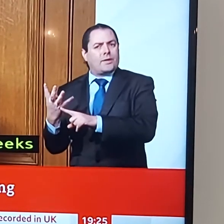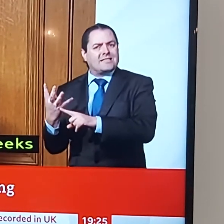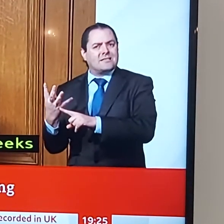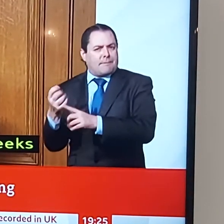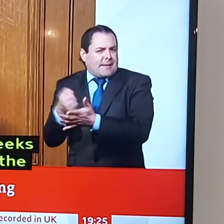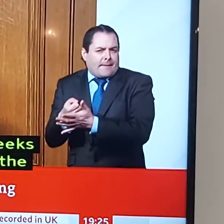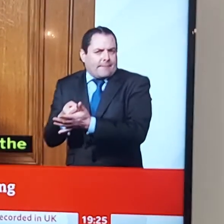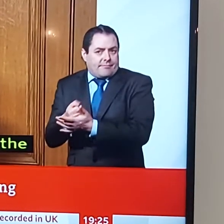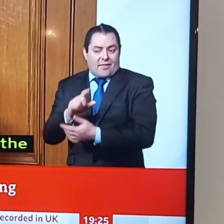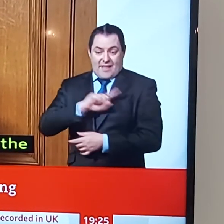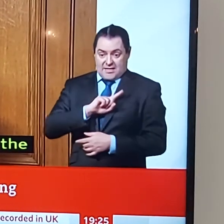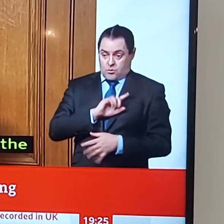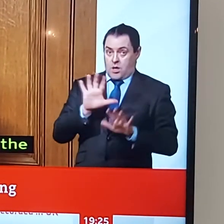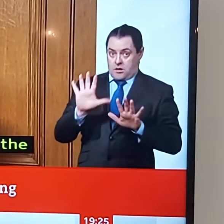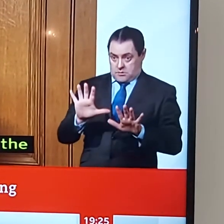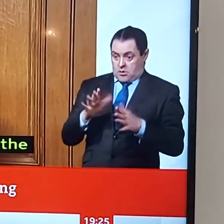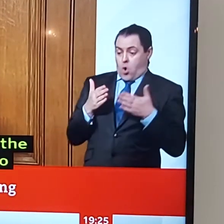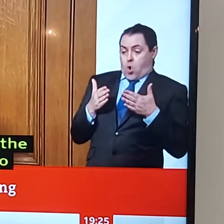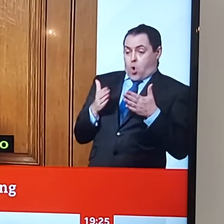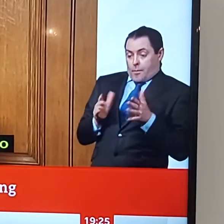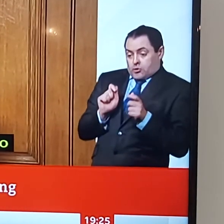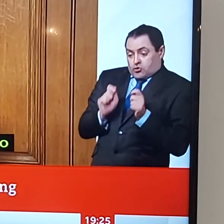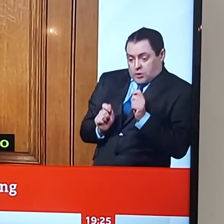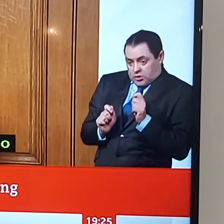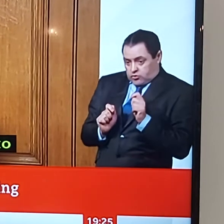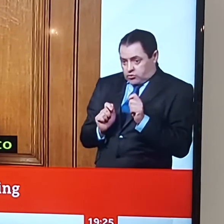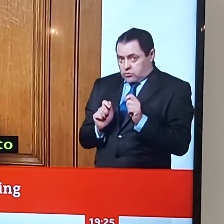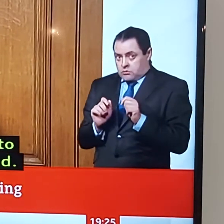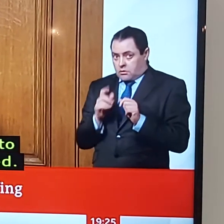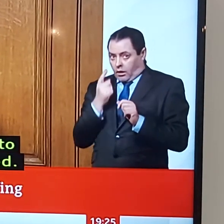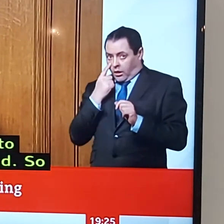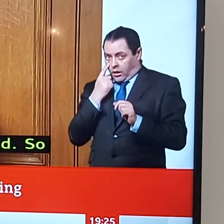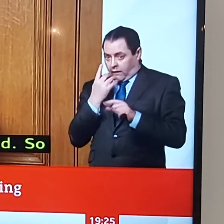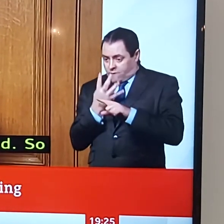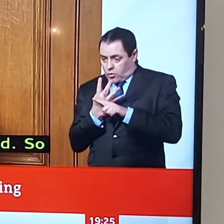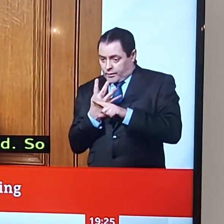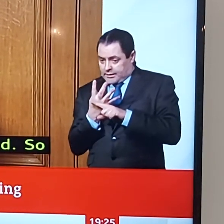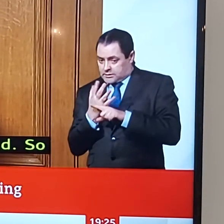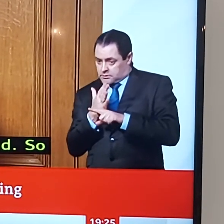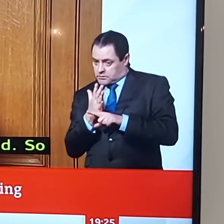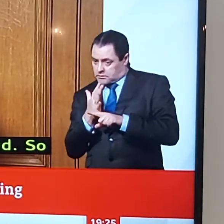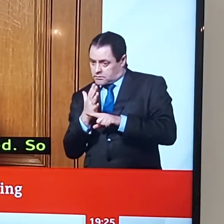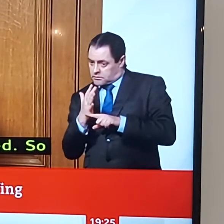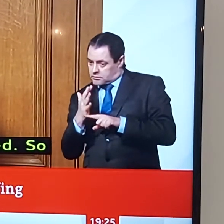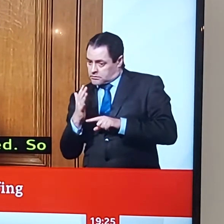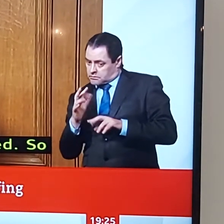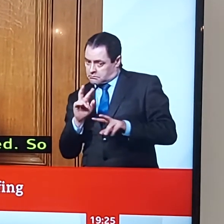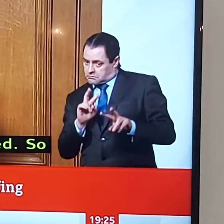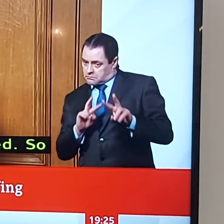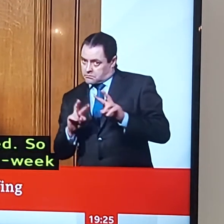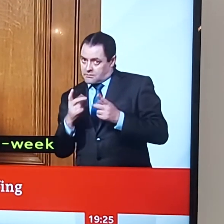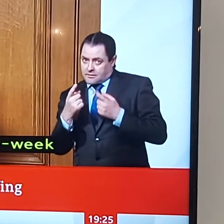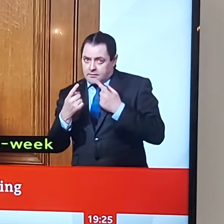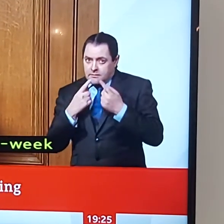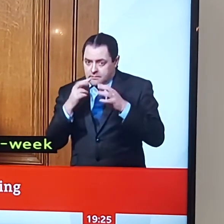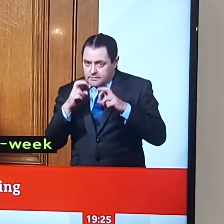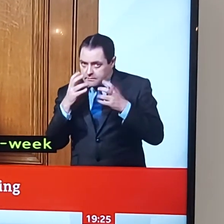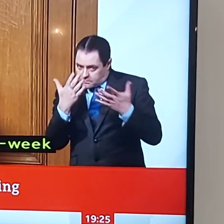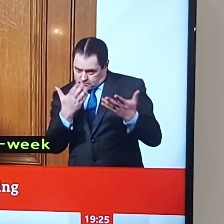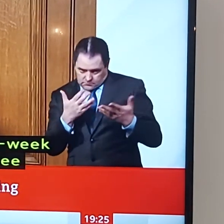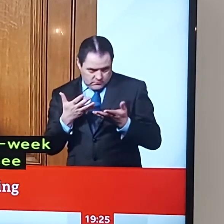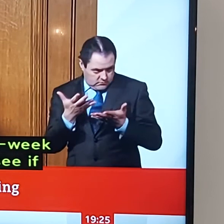the 5-week gap, because it allows us to see whether it's had an effect and then to make a judgment as to whether that's material